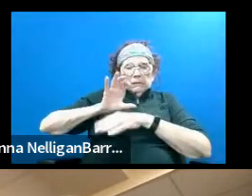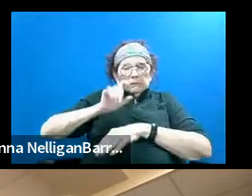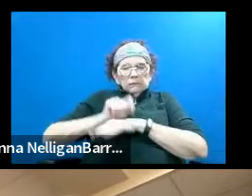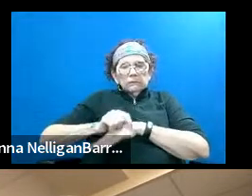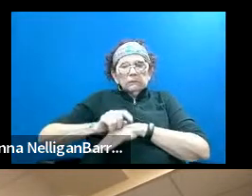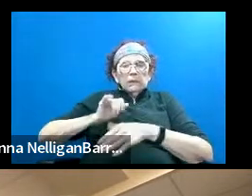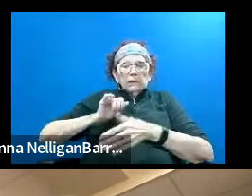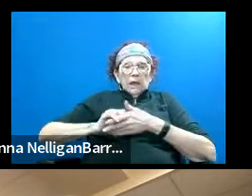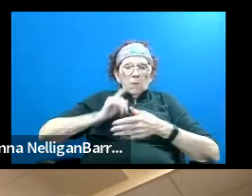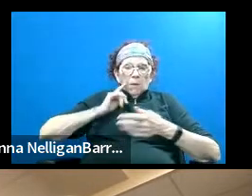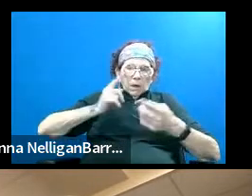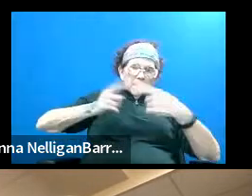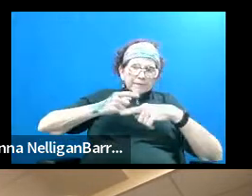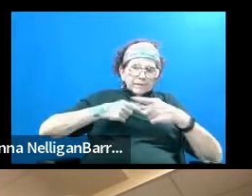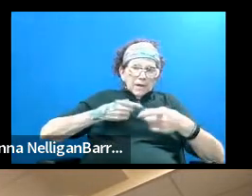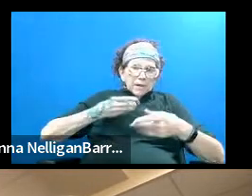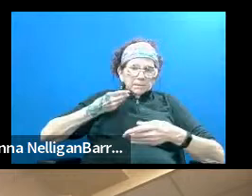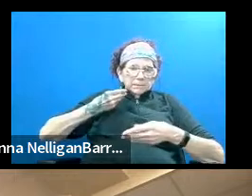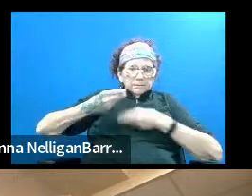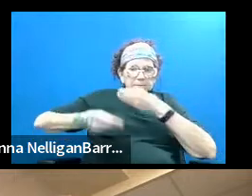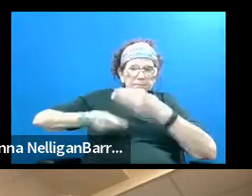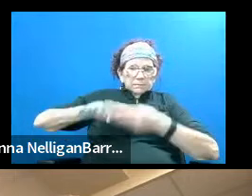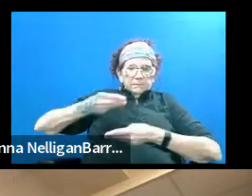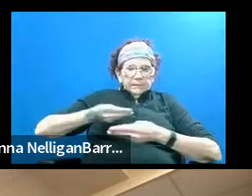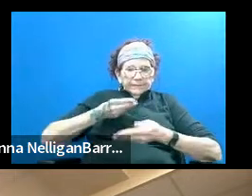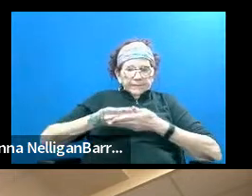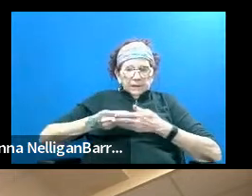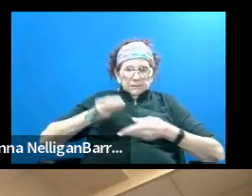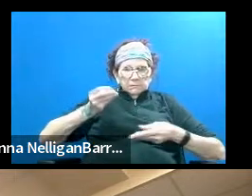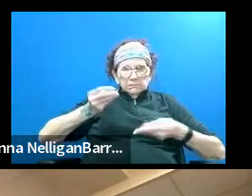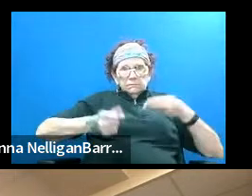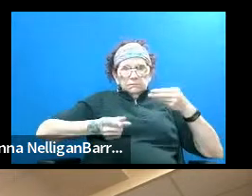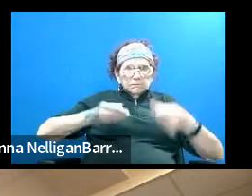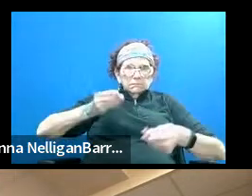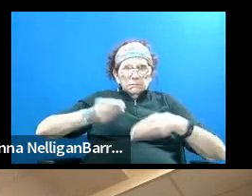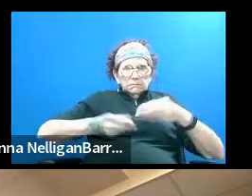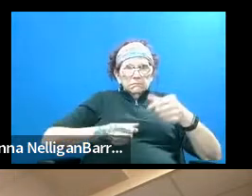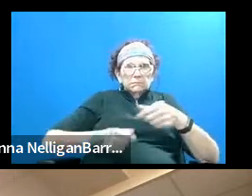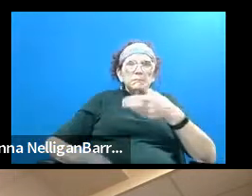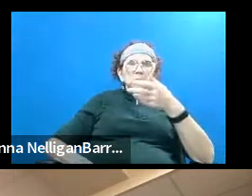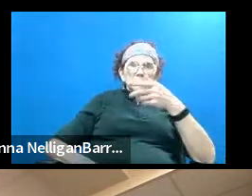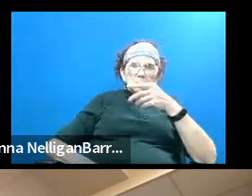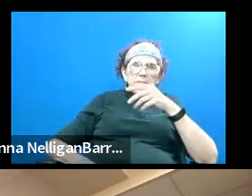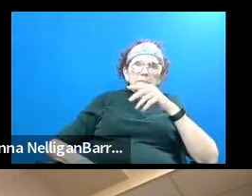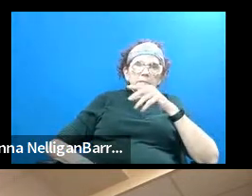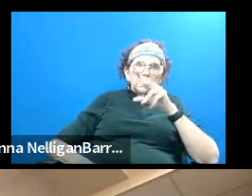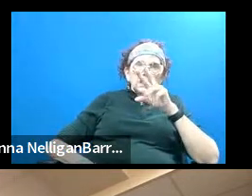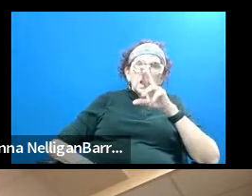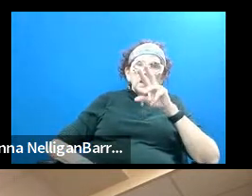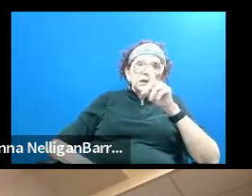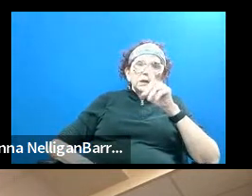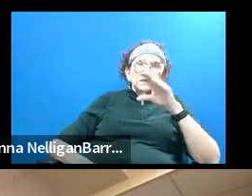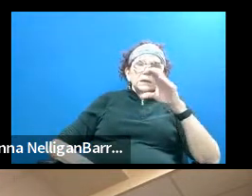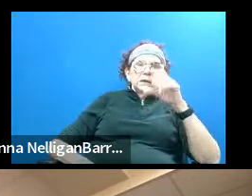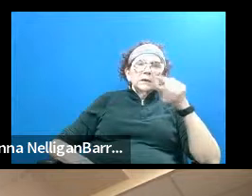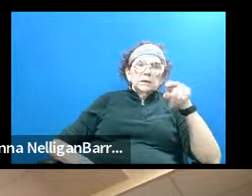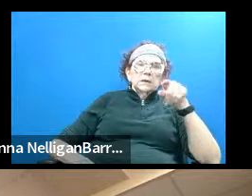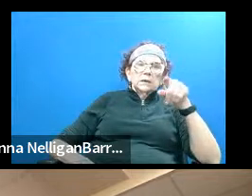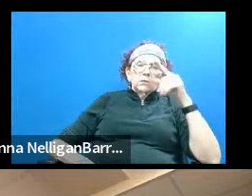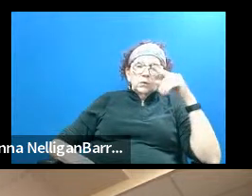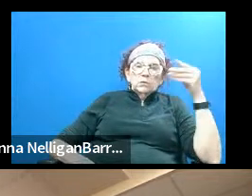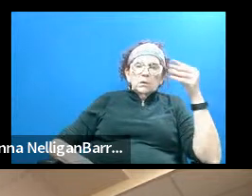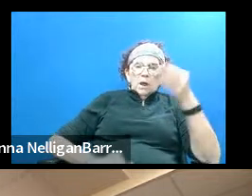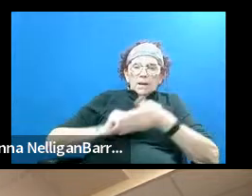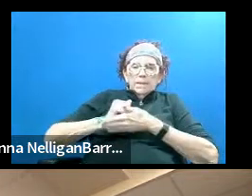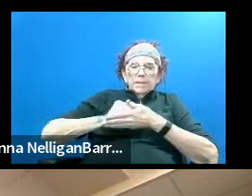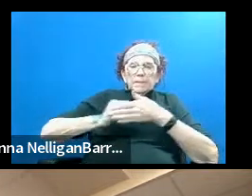and 2025 gave already? Correct. And RDDC. All of that is covered. Okay, thank you. Which is the beauty about this